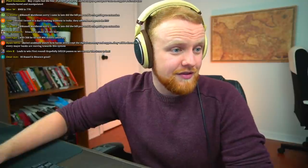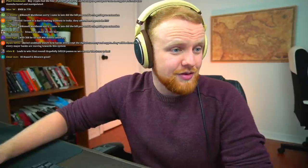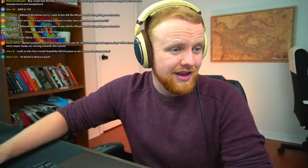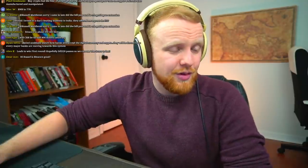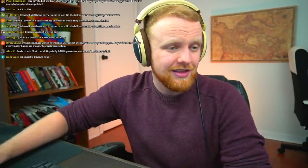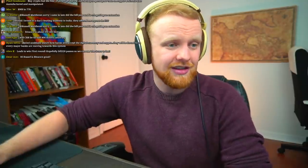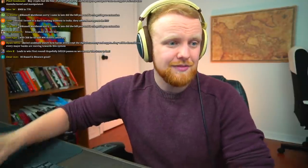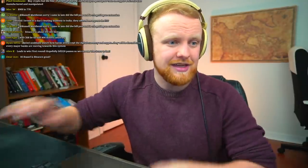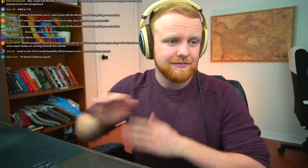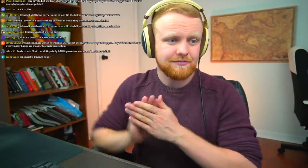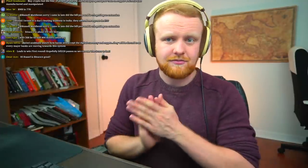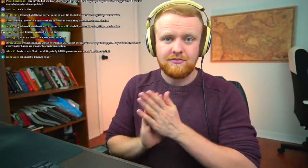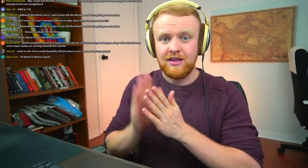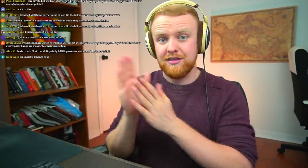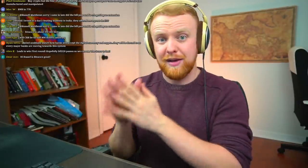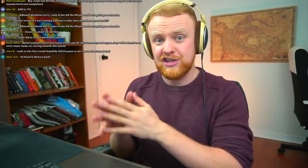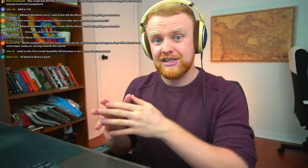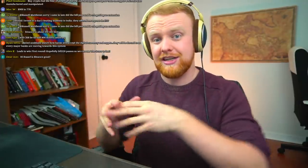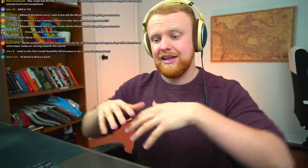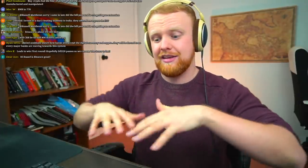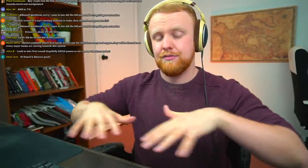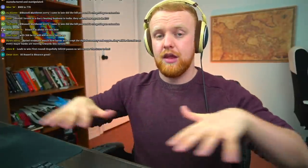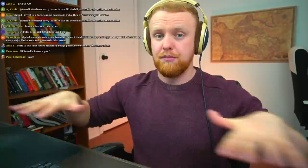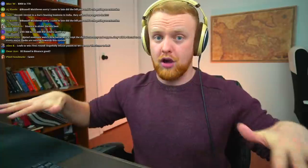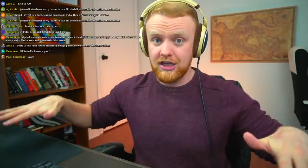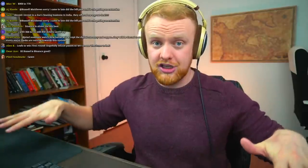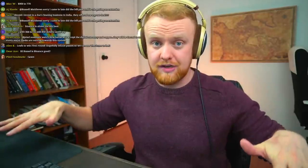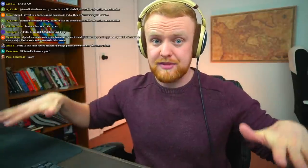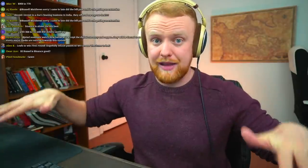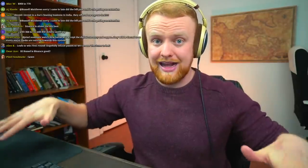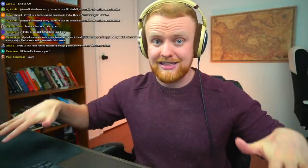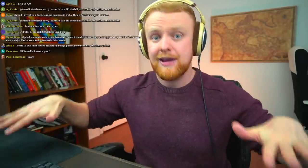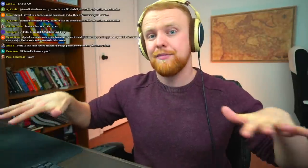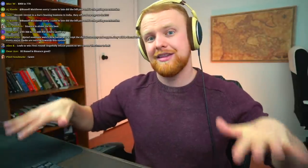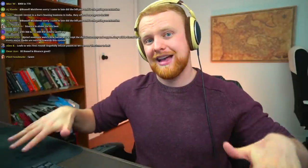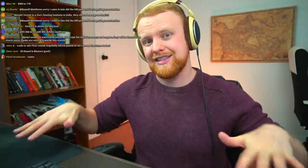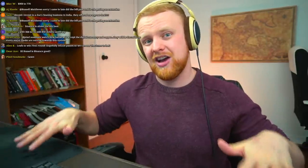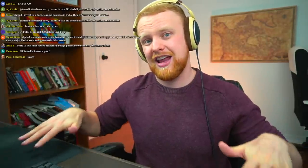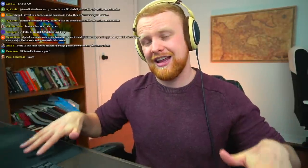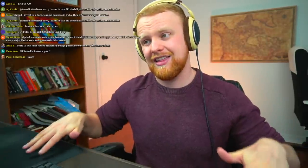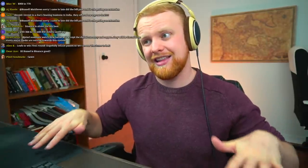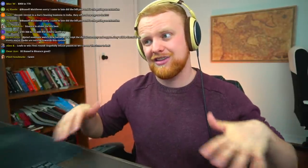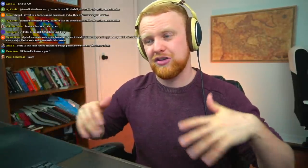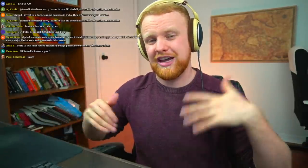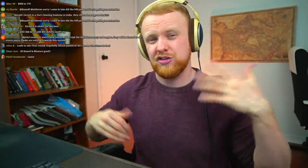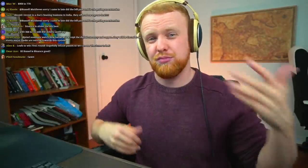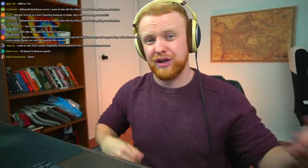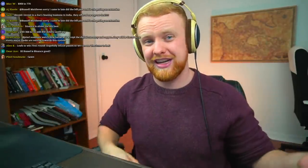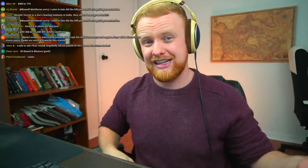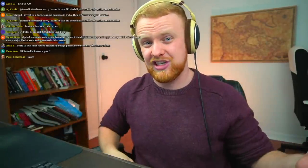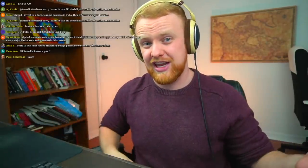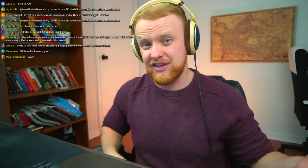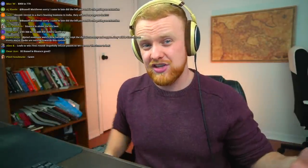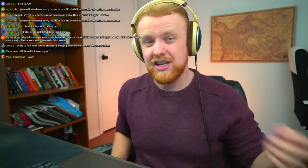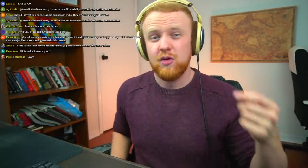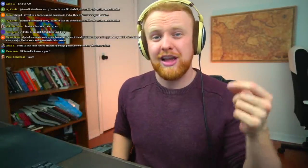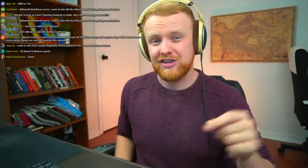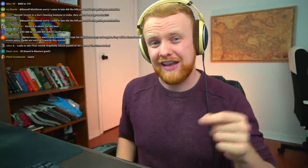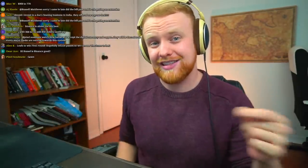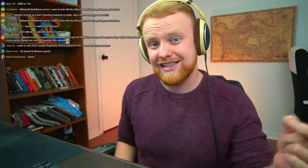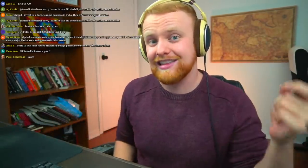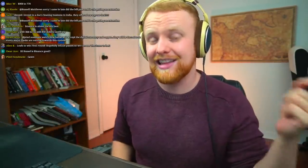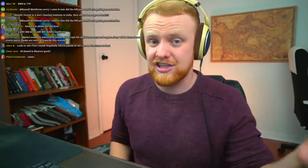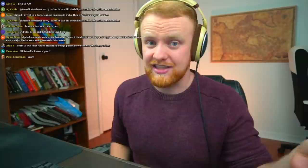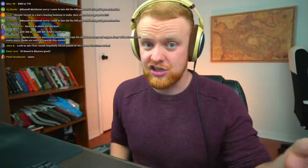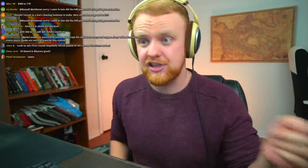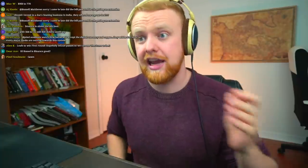I will give you a quick little update. The budget in broad terms passed, but that's not anything that's going to actually bring in any changes. We actually